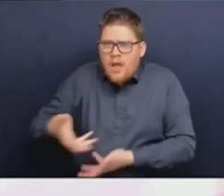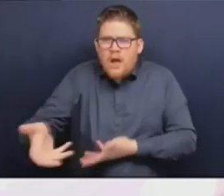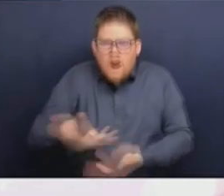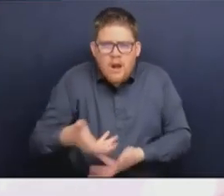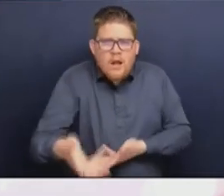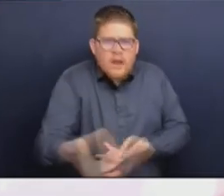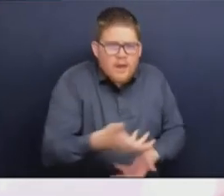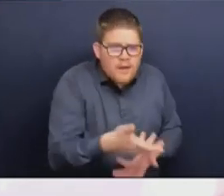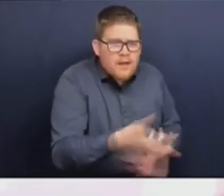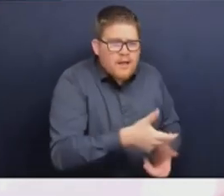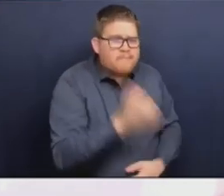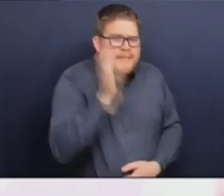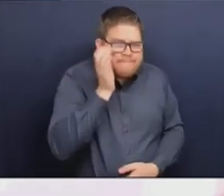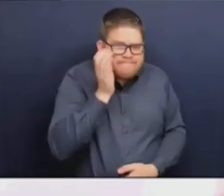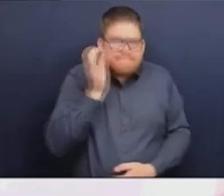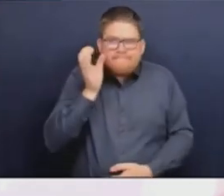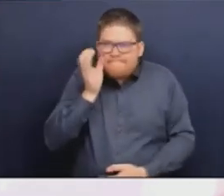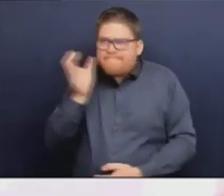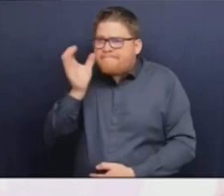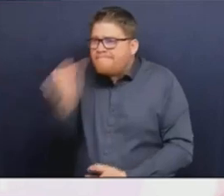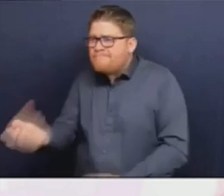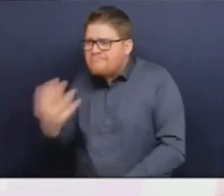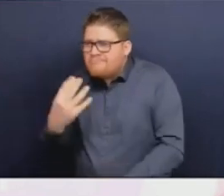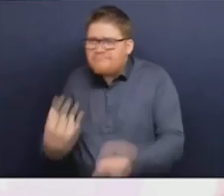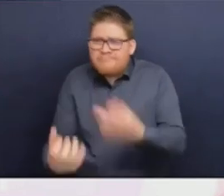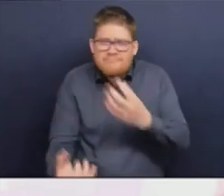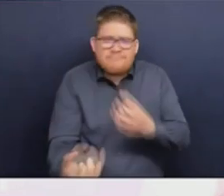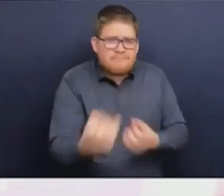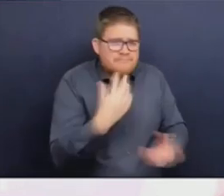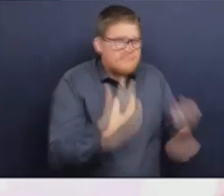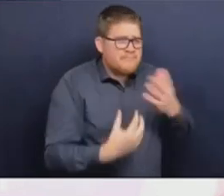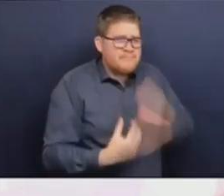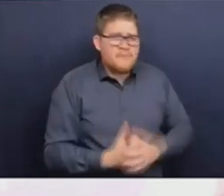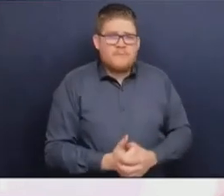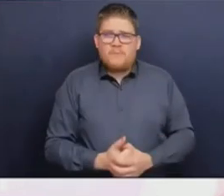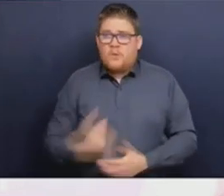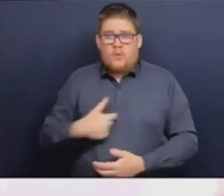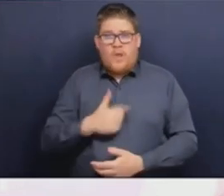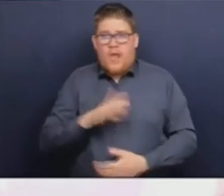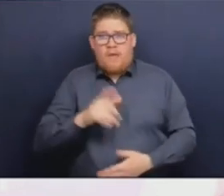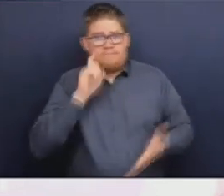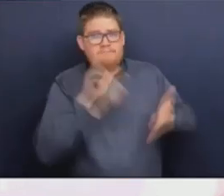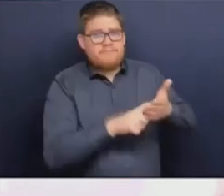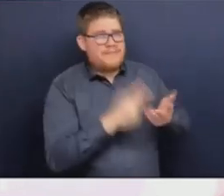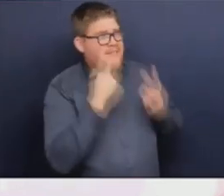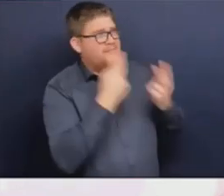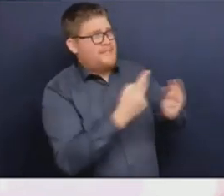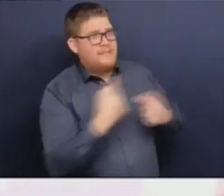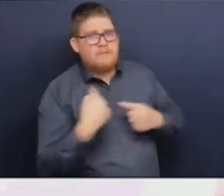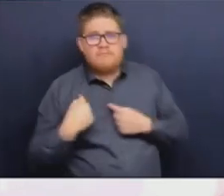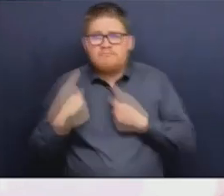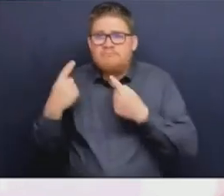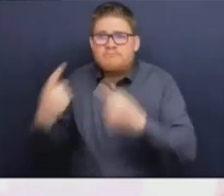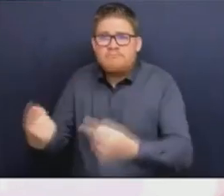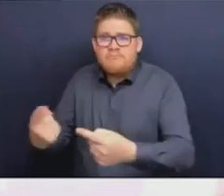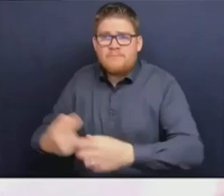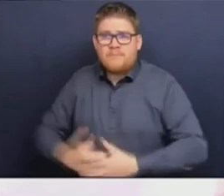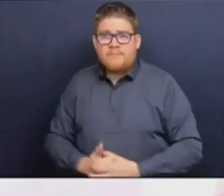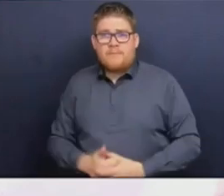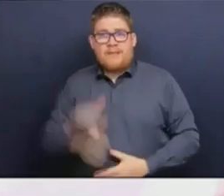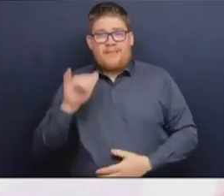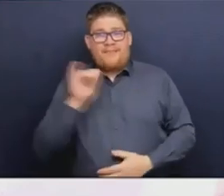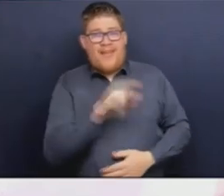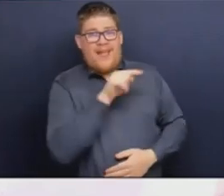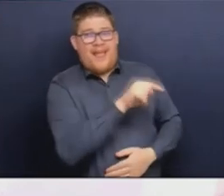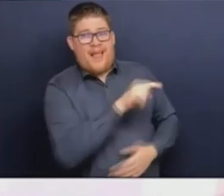this. And I just want to say that model is now a model that we can use to